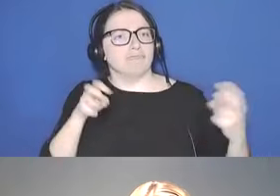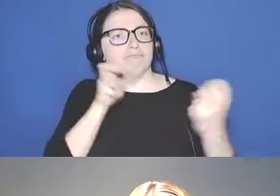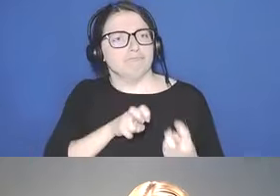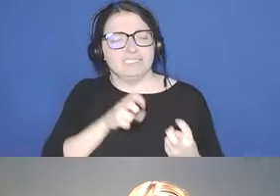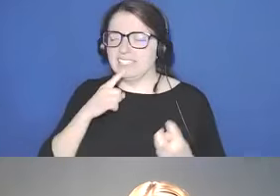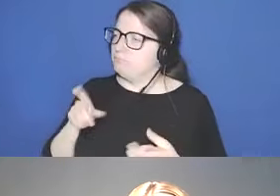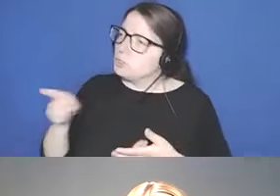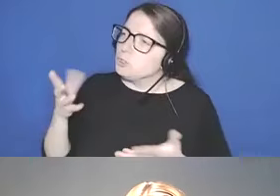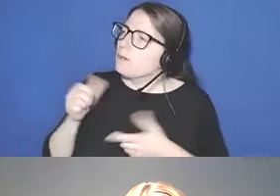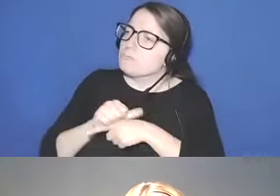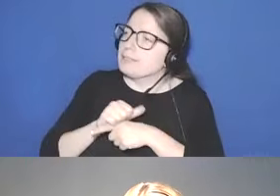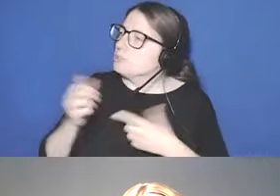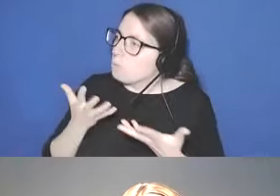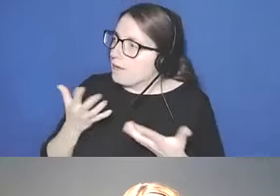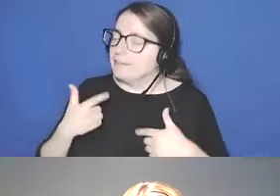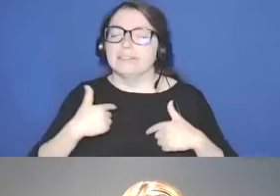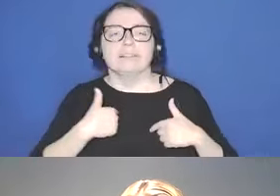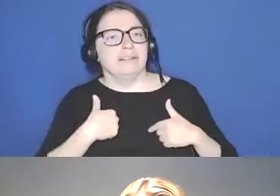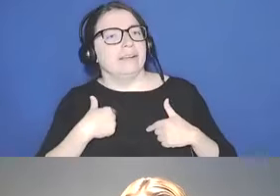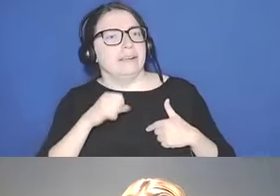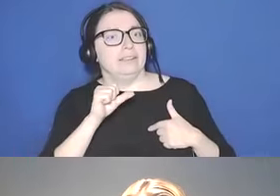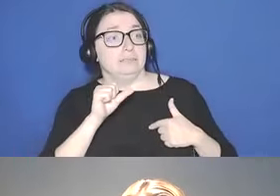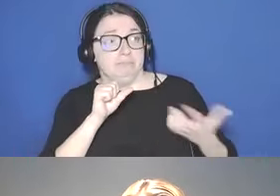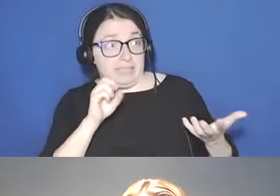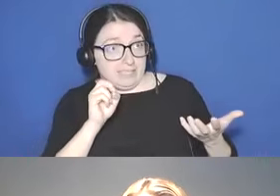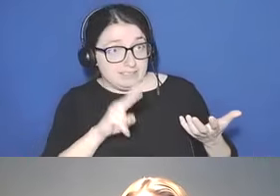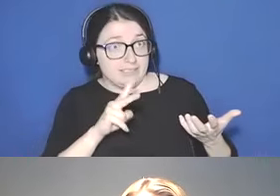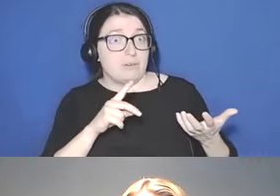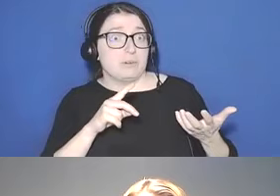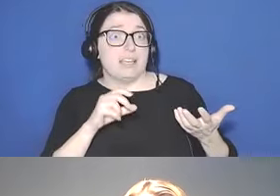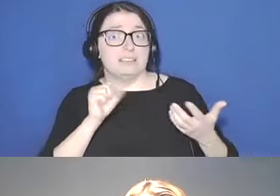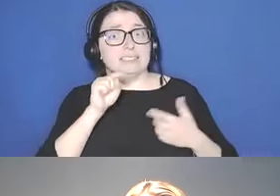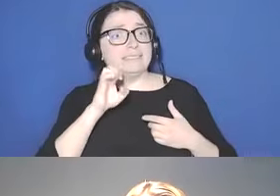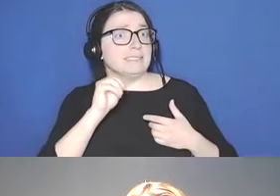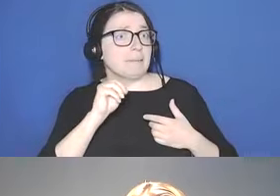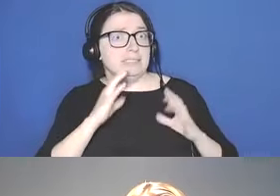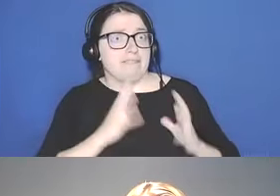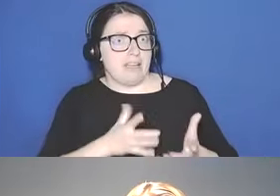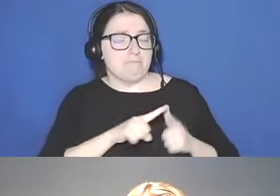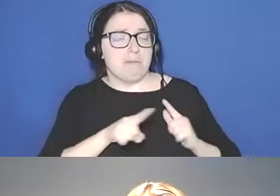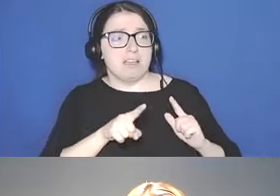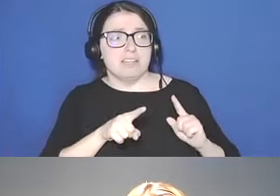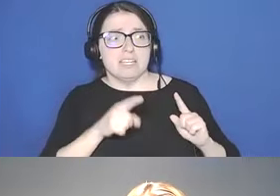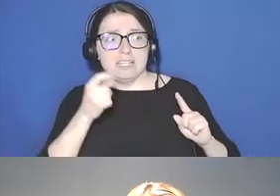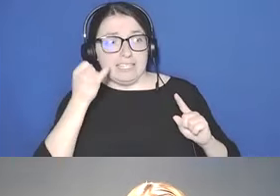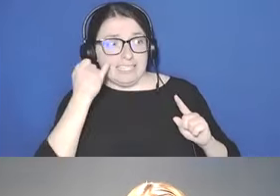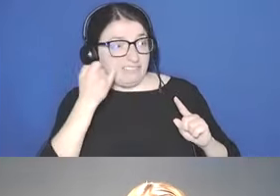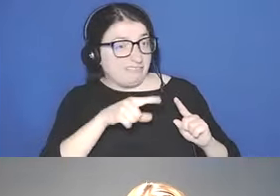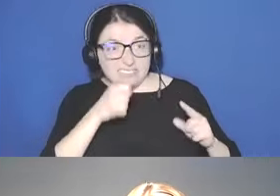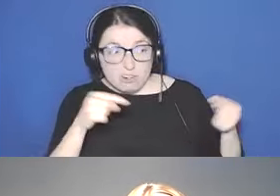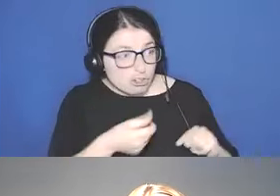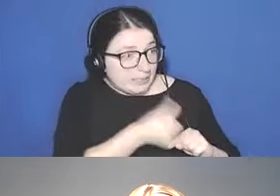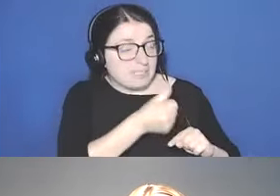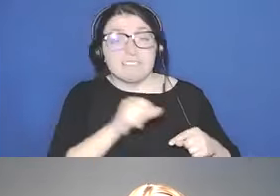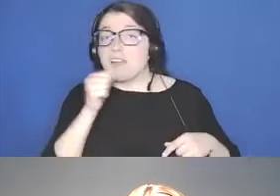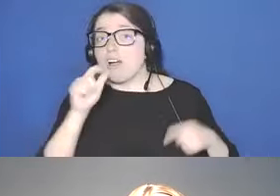is that he does STEM, but at the same time, I'm like, I'm cool with STEMing as long as he's not going to hurt himself or hurt someone else, that's fine.